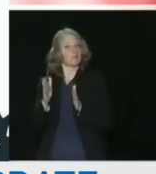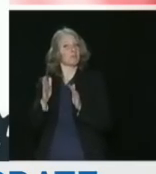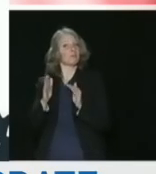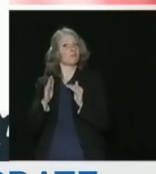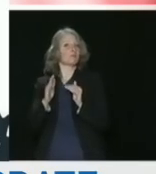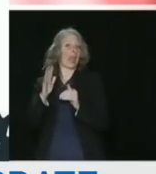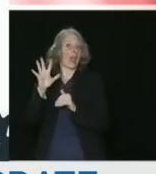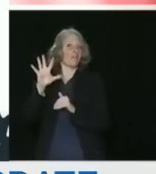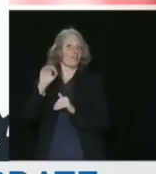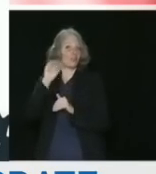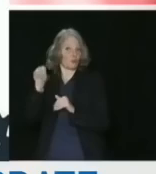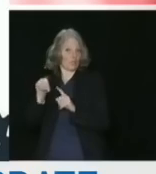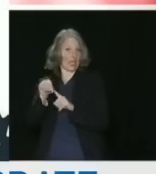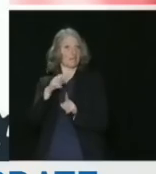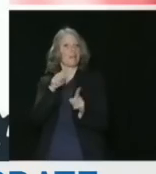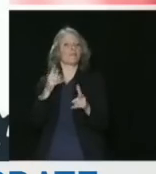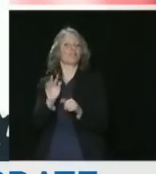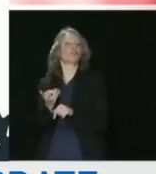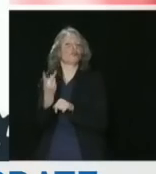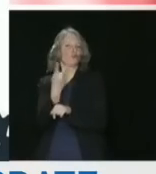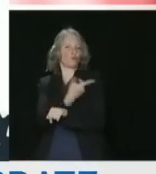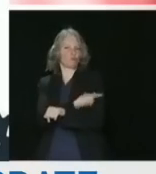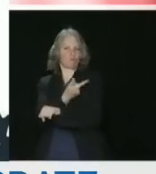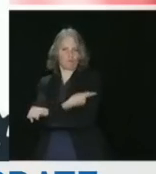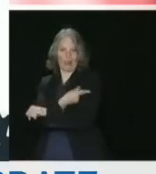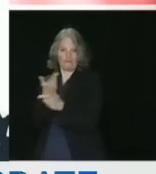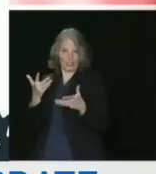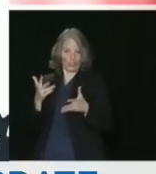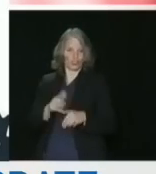than half of adults have received 2 doses.